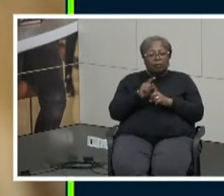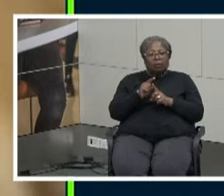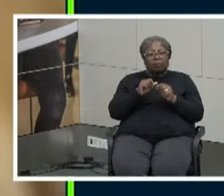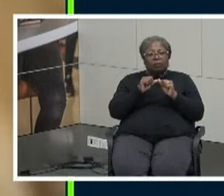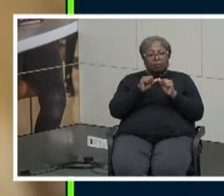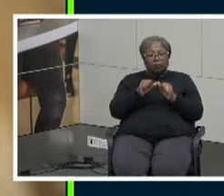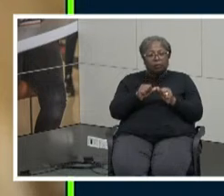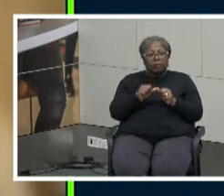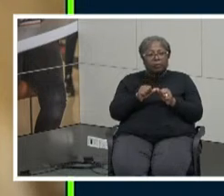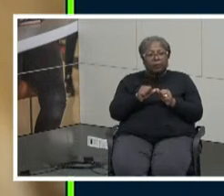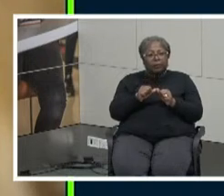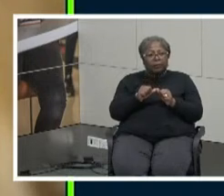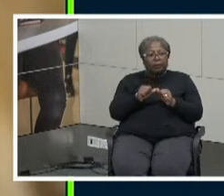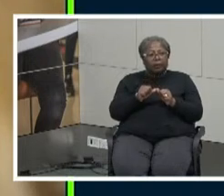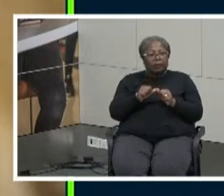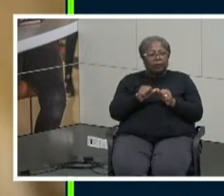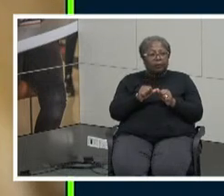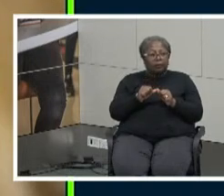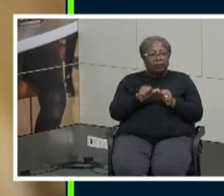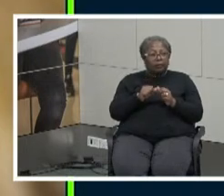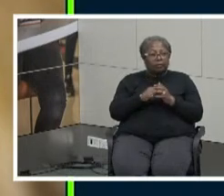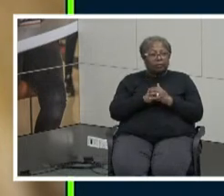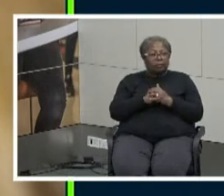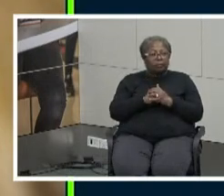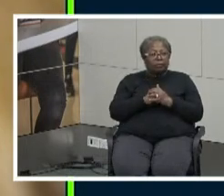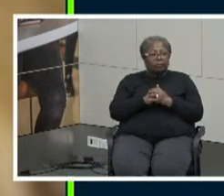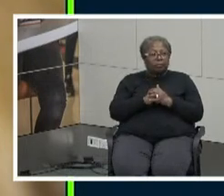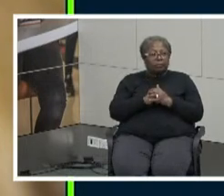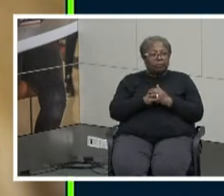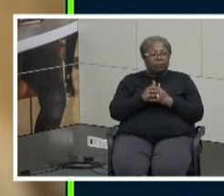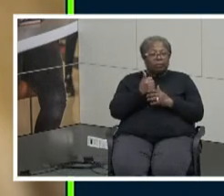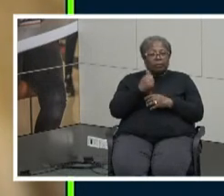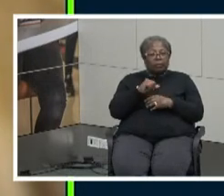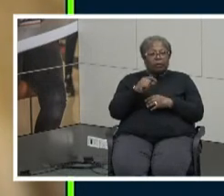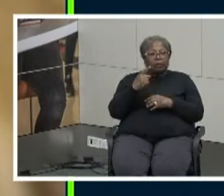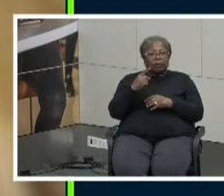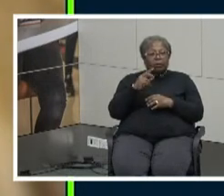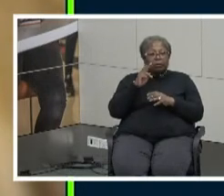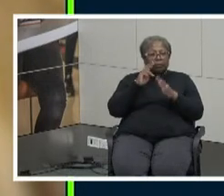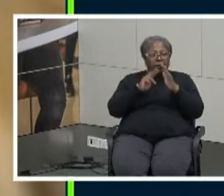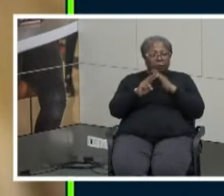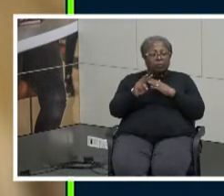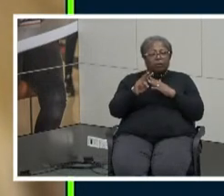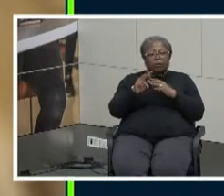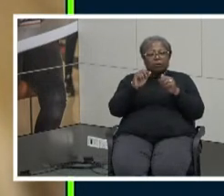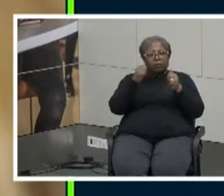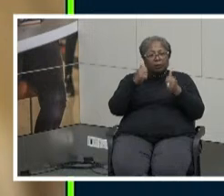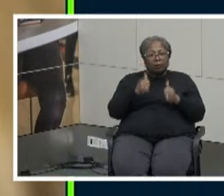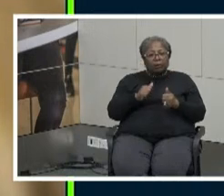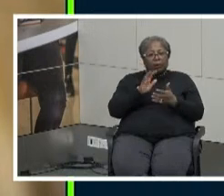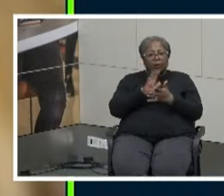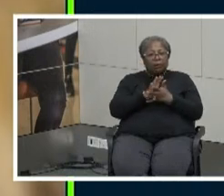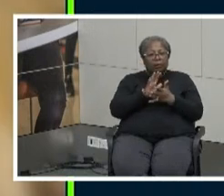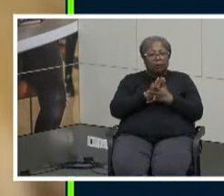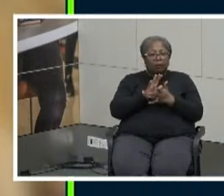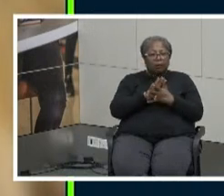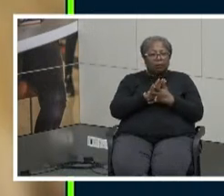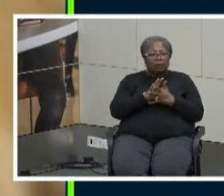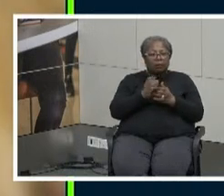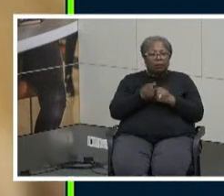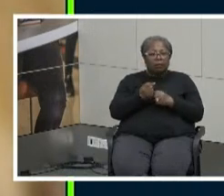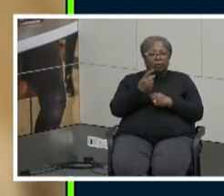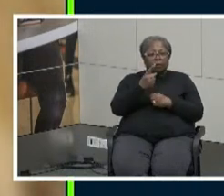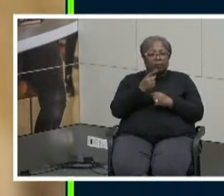remaining High SCH the lowest in the region anyone predict a decline in academic extracurricular accomplishments